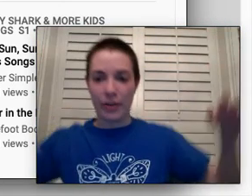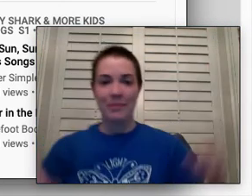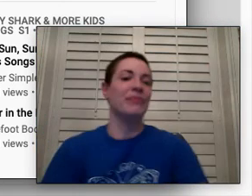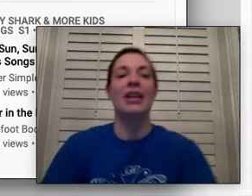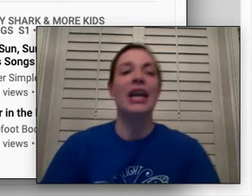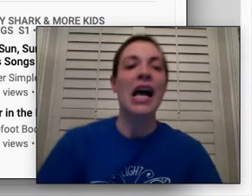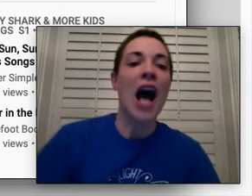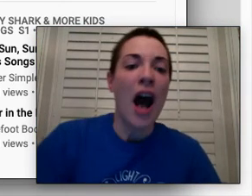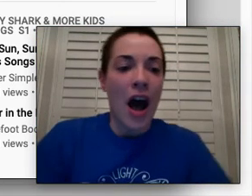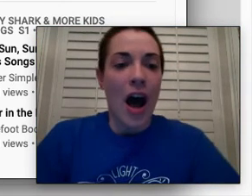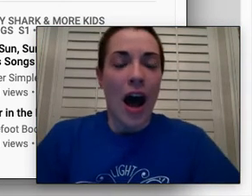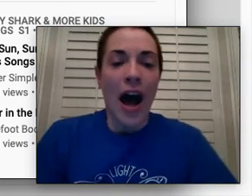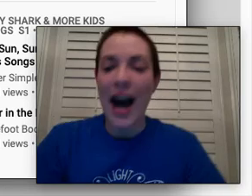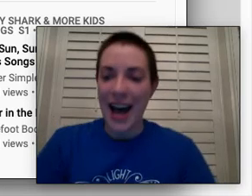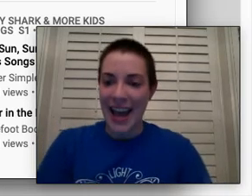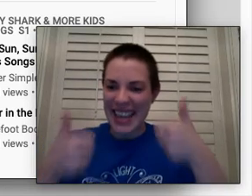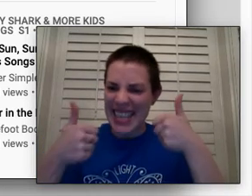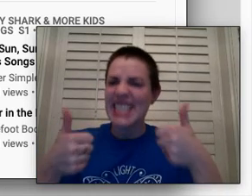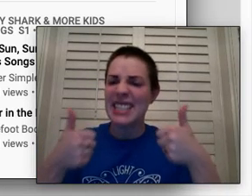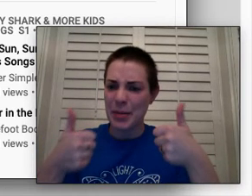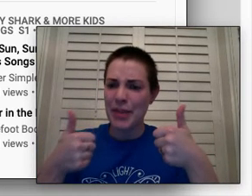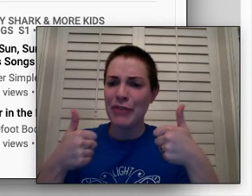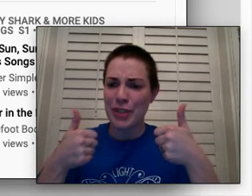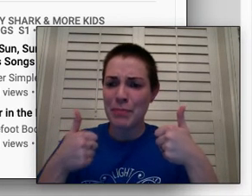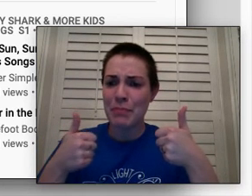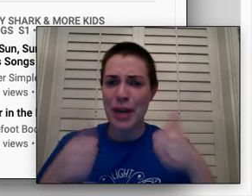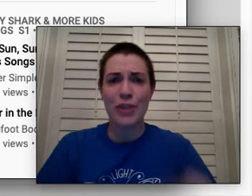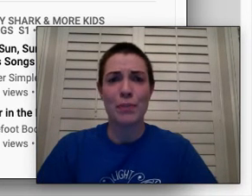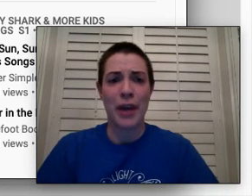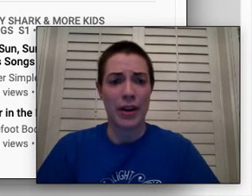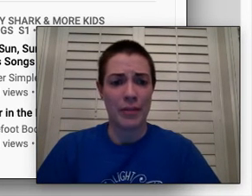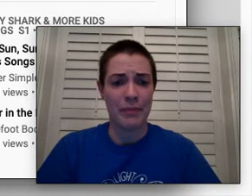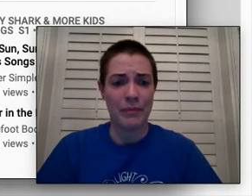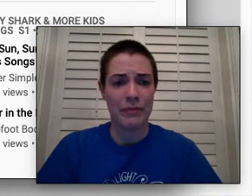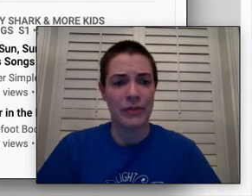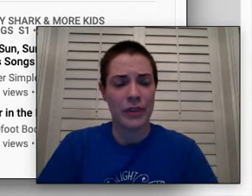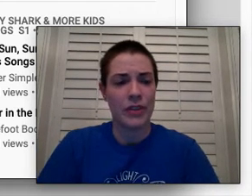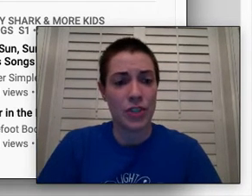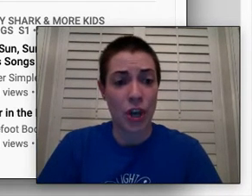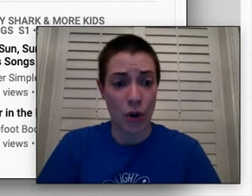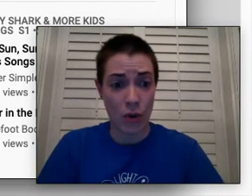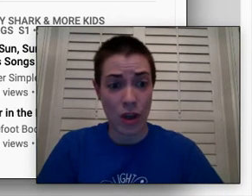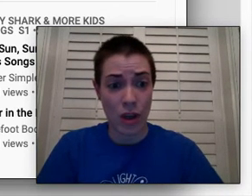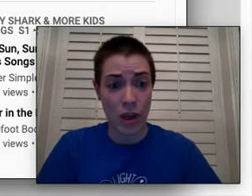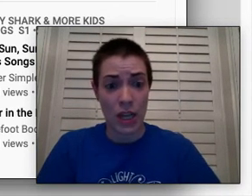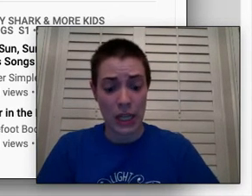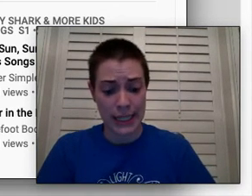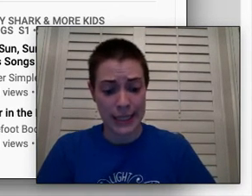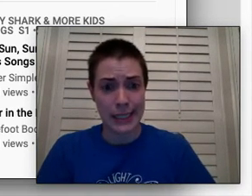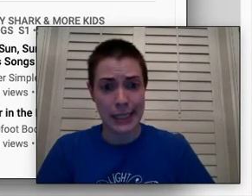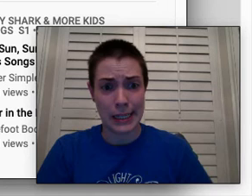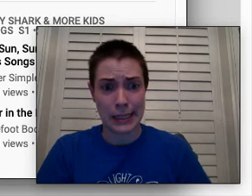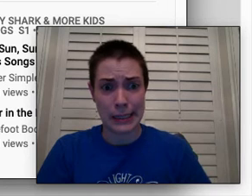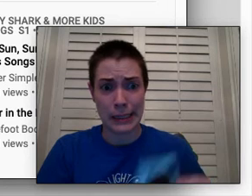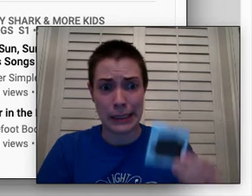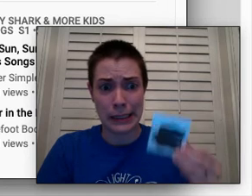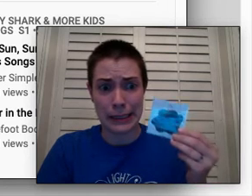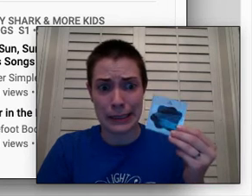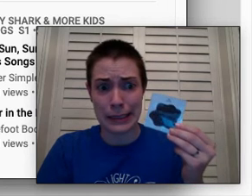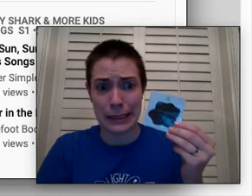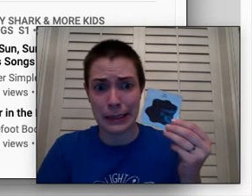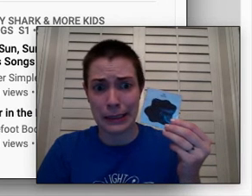Perdón. And I think his tummy feels much better. So, let's see, is